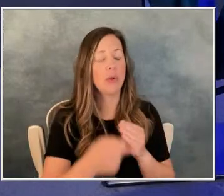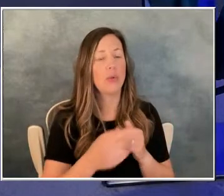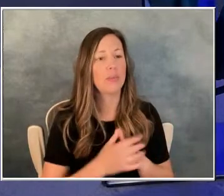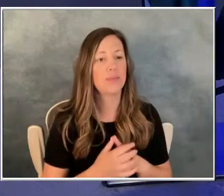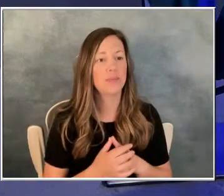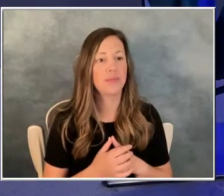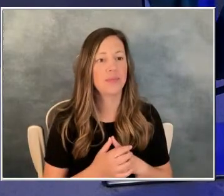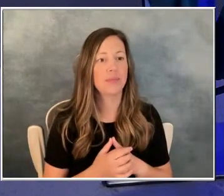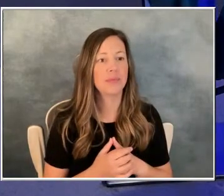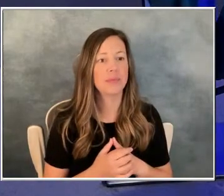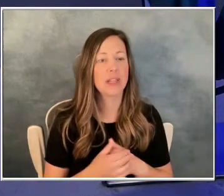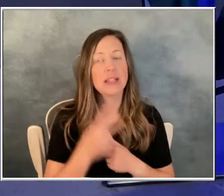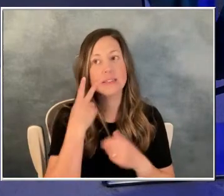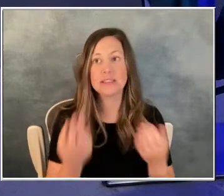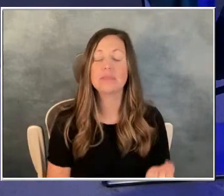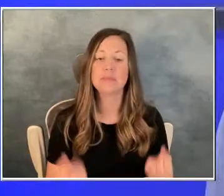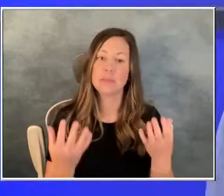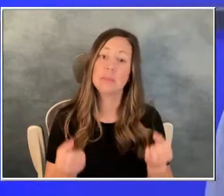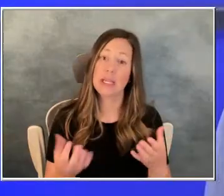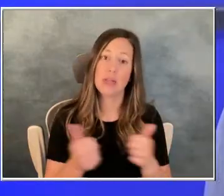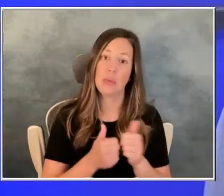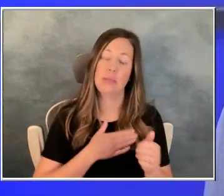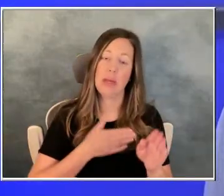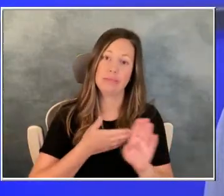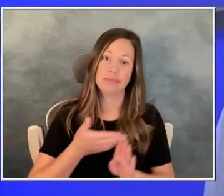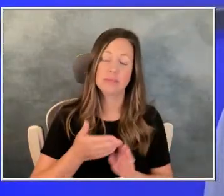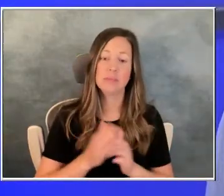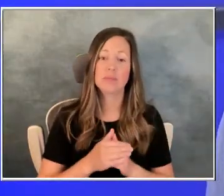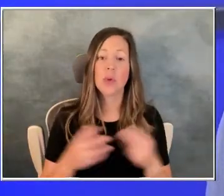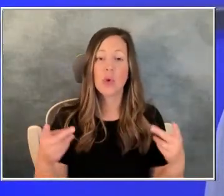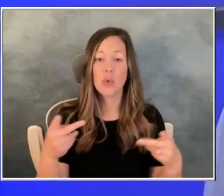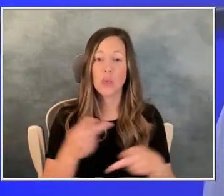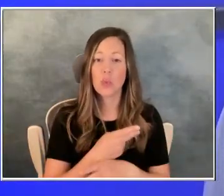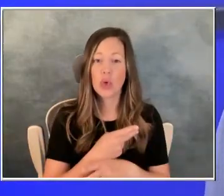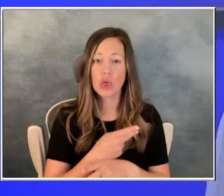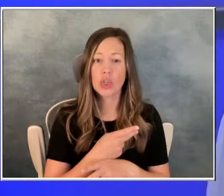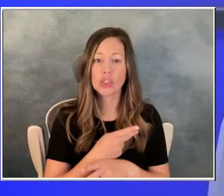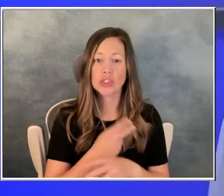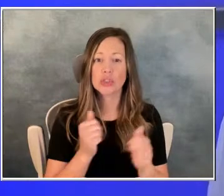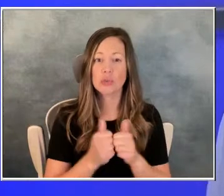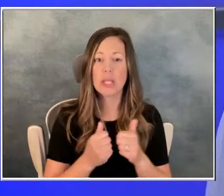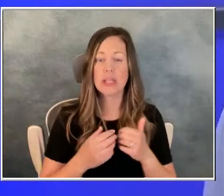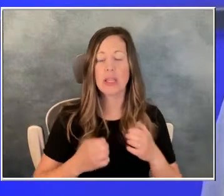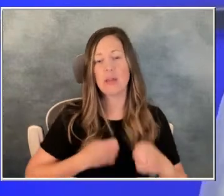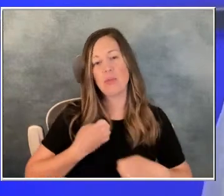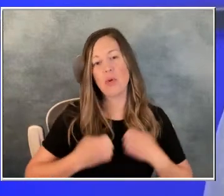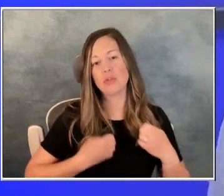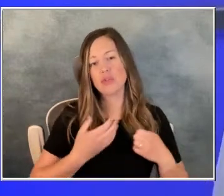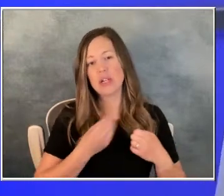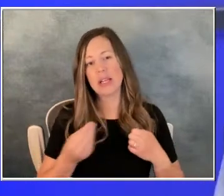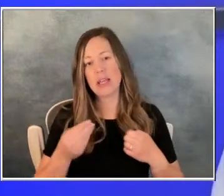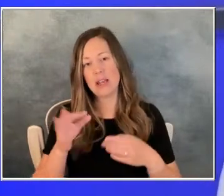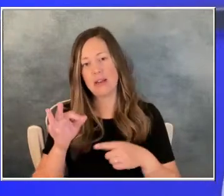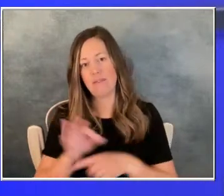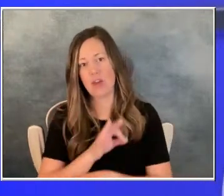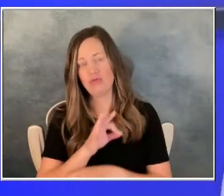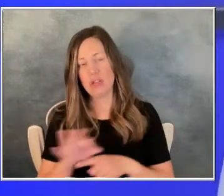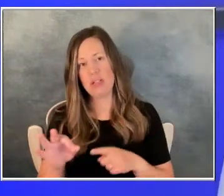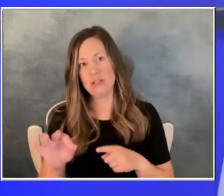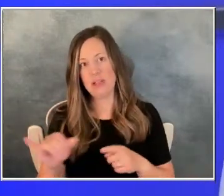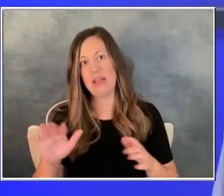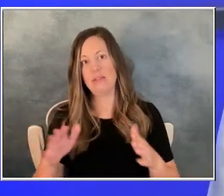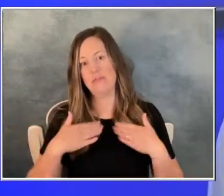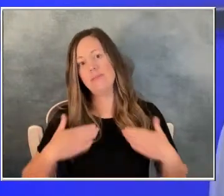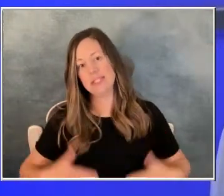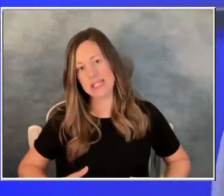Seen many doing what I do. The worst one that in terms of both emotionally and functionally that it was like so emotionally for